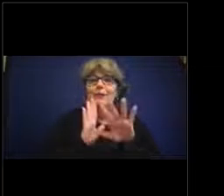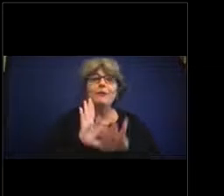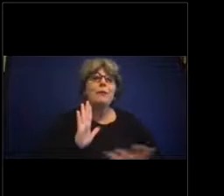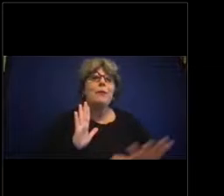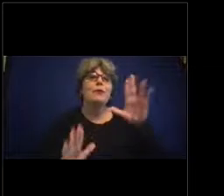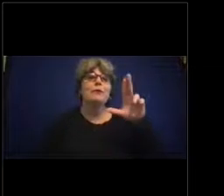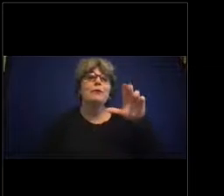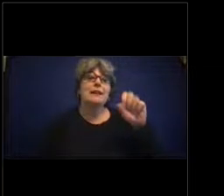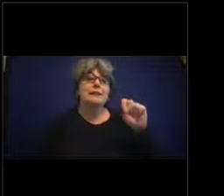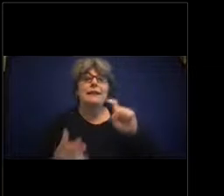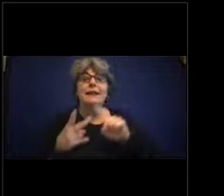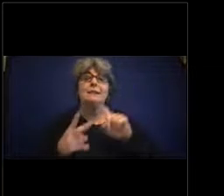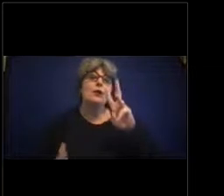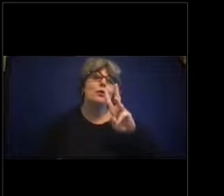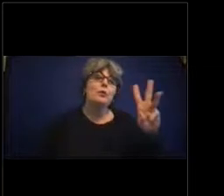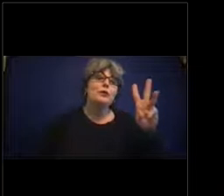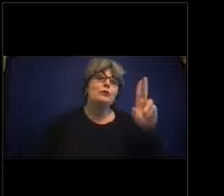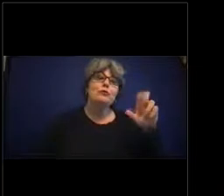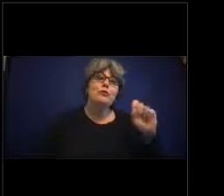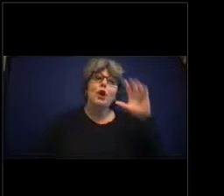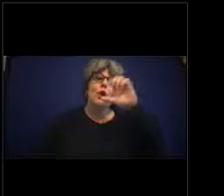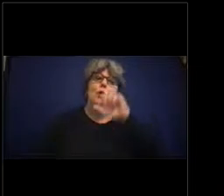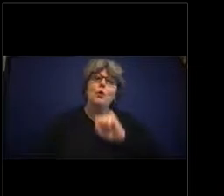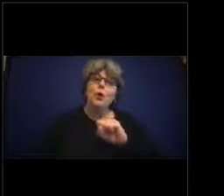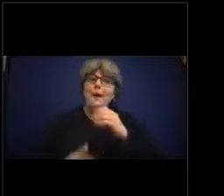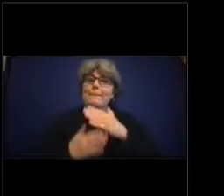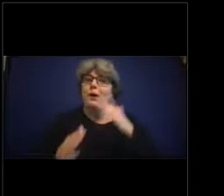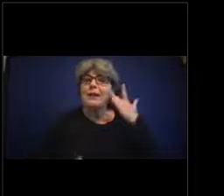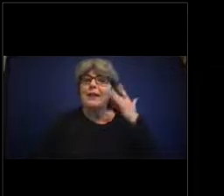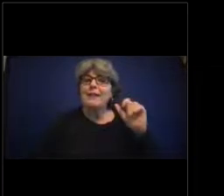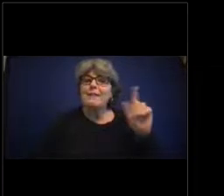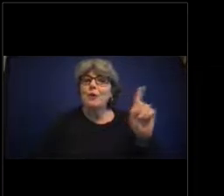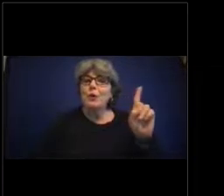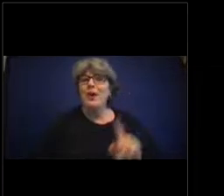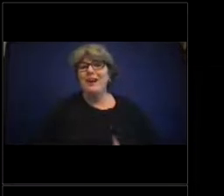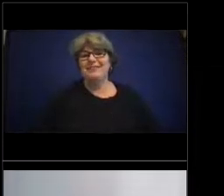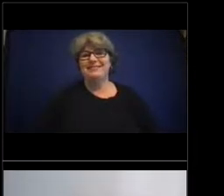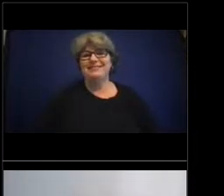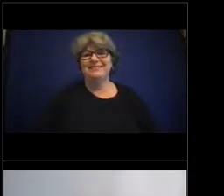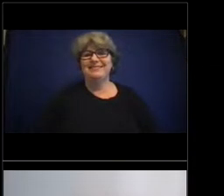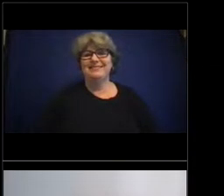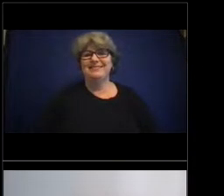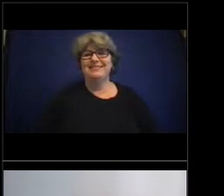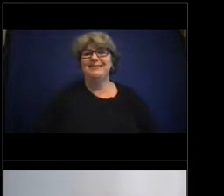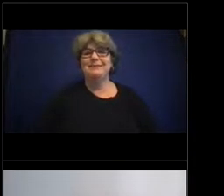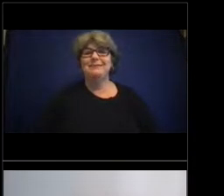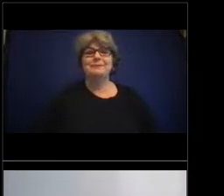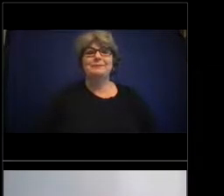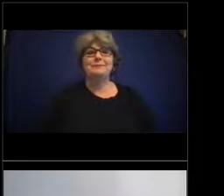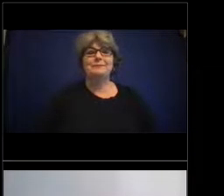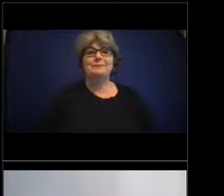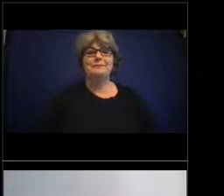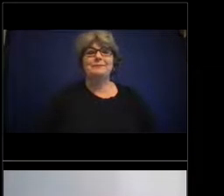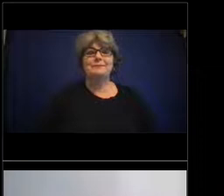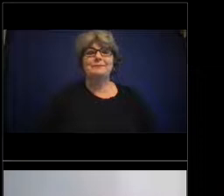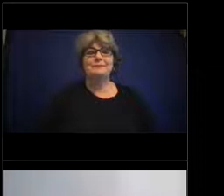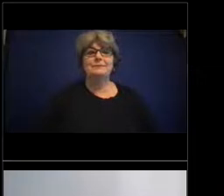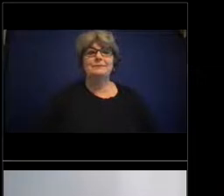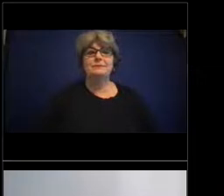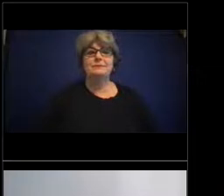or across the West, they might even guess what part of California this is in as well. This is, to me, this looks like a place that